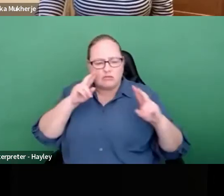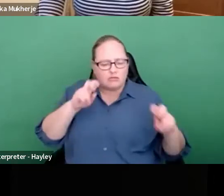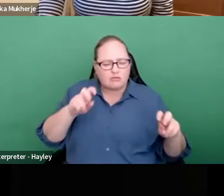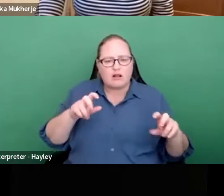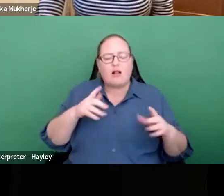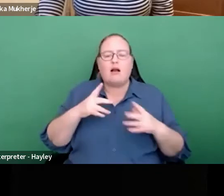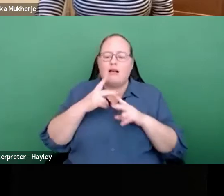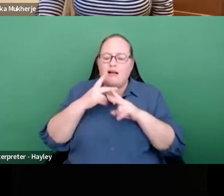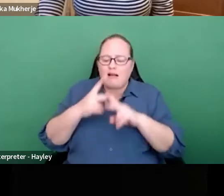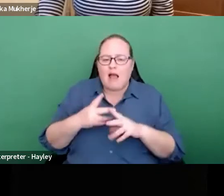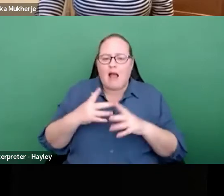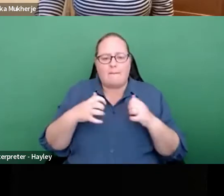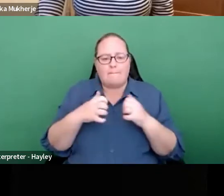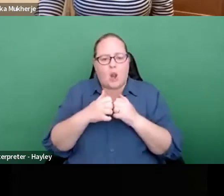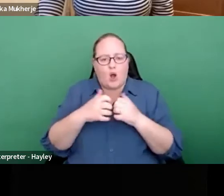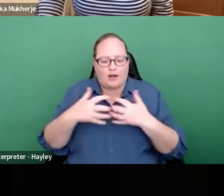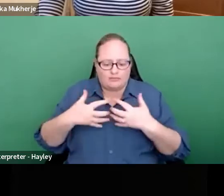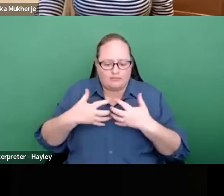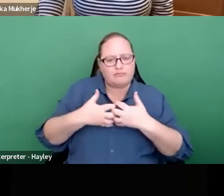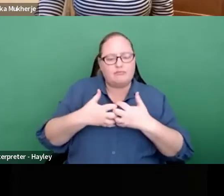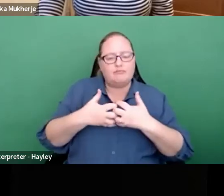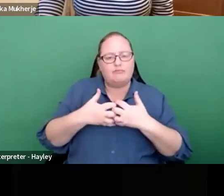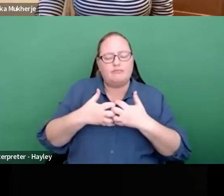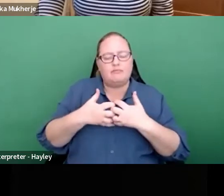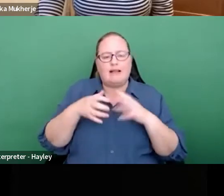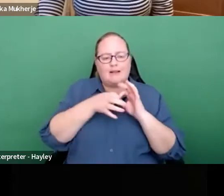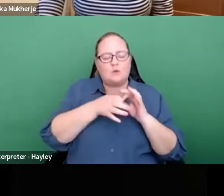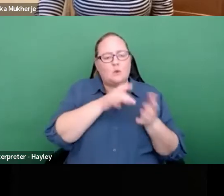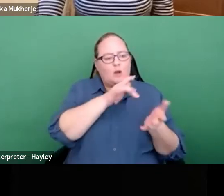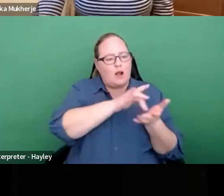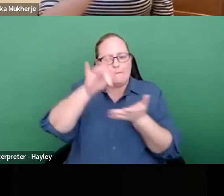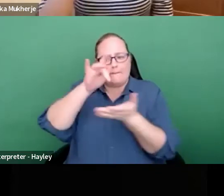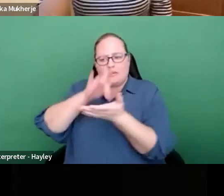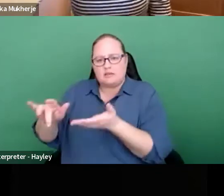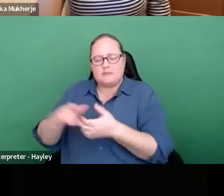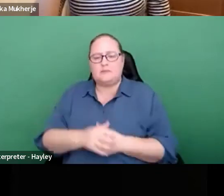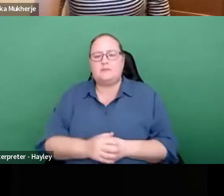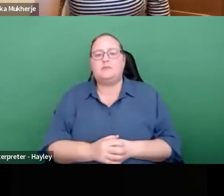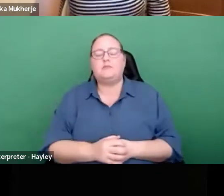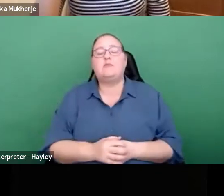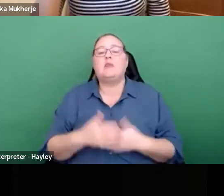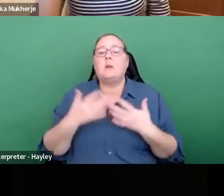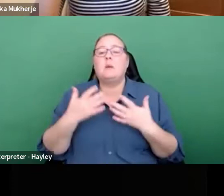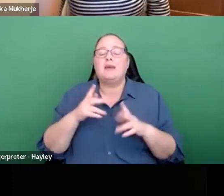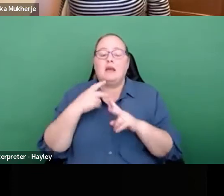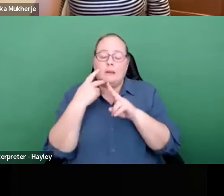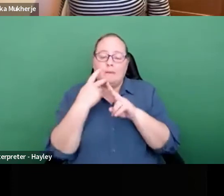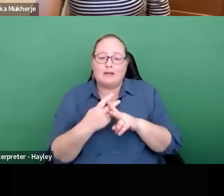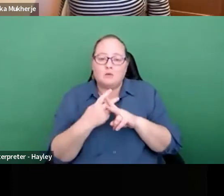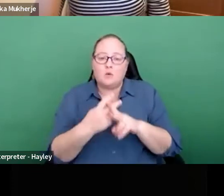And alongside her academic work, she's been running mentoring and storytelling sessions with